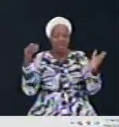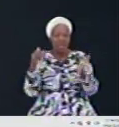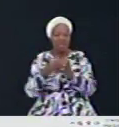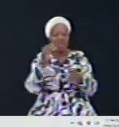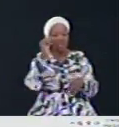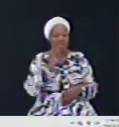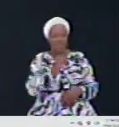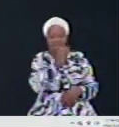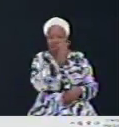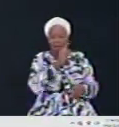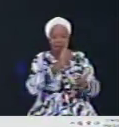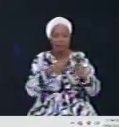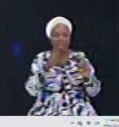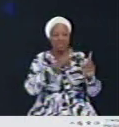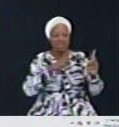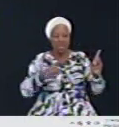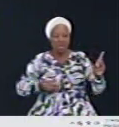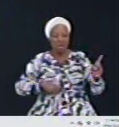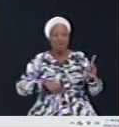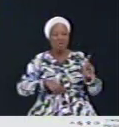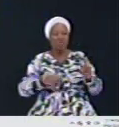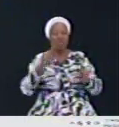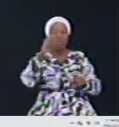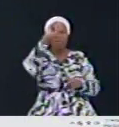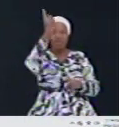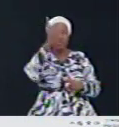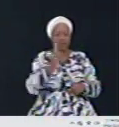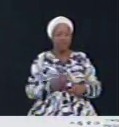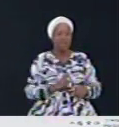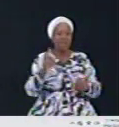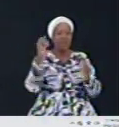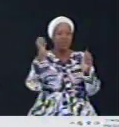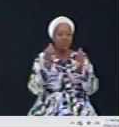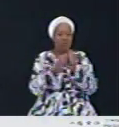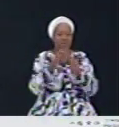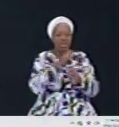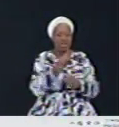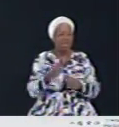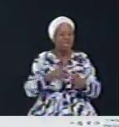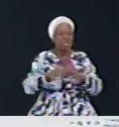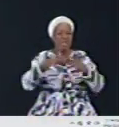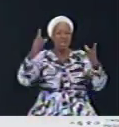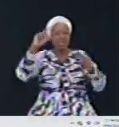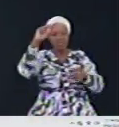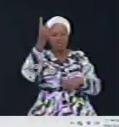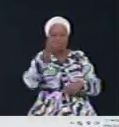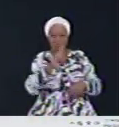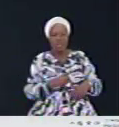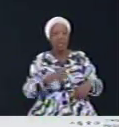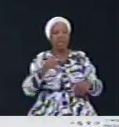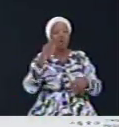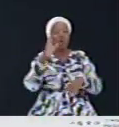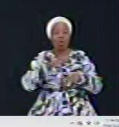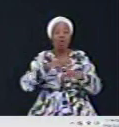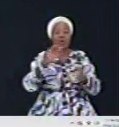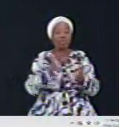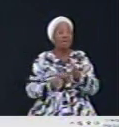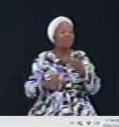But the Lord thundered with a great thunder on that